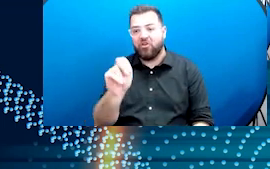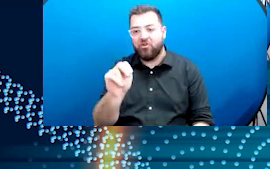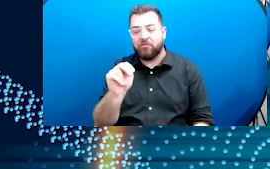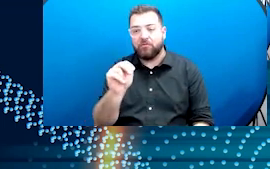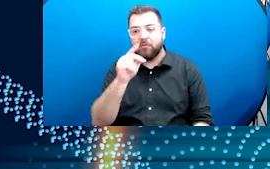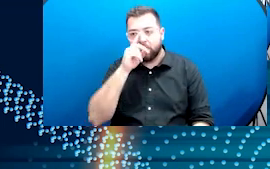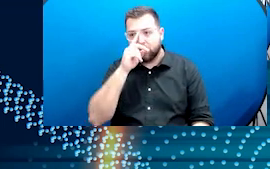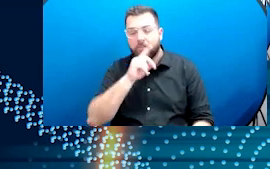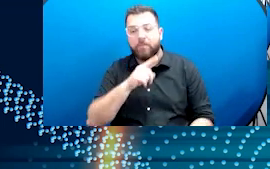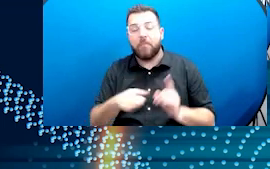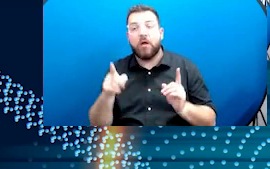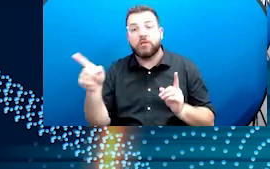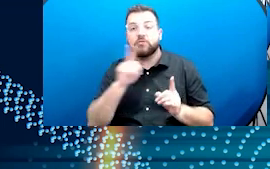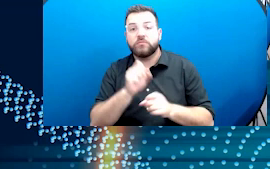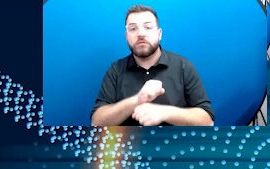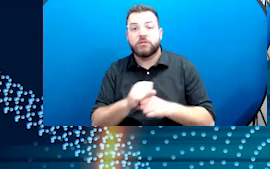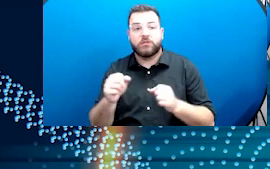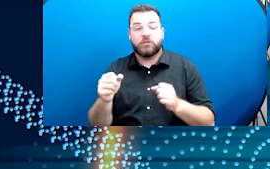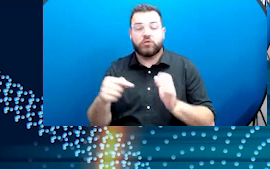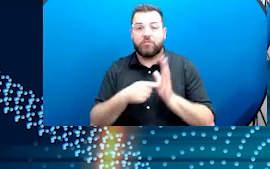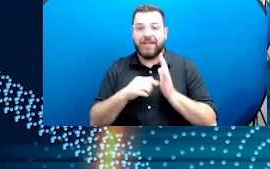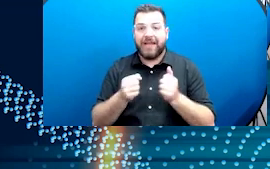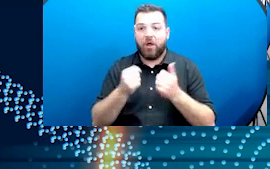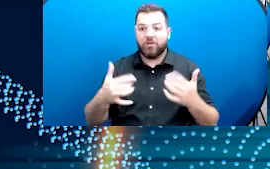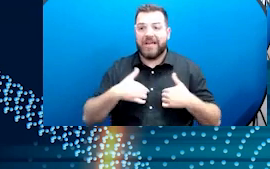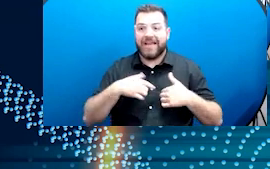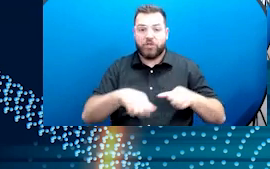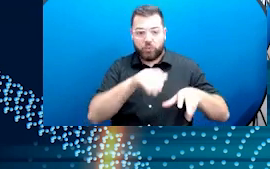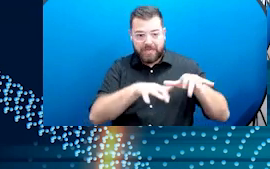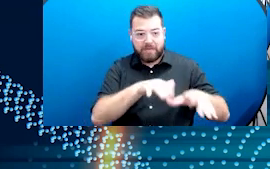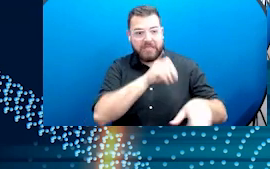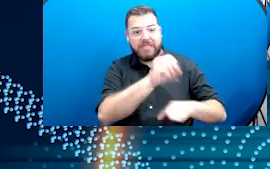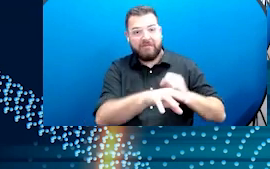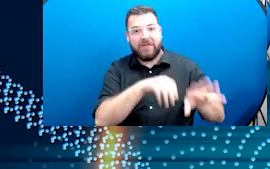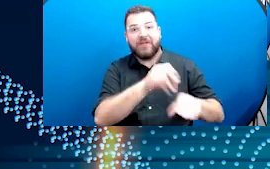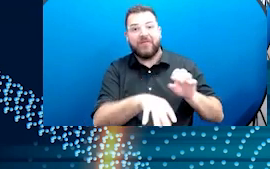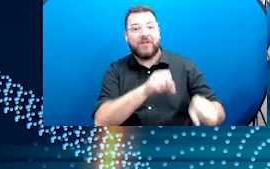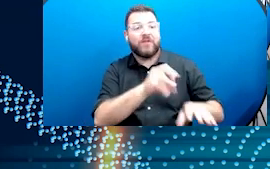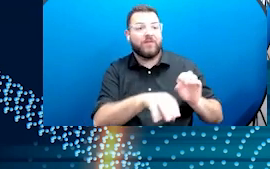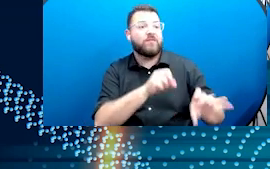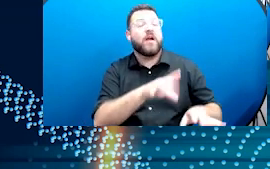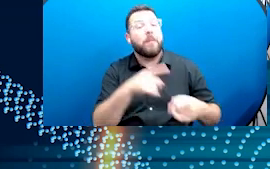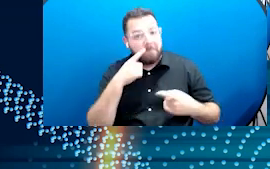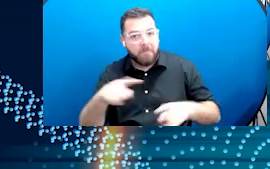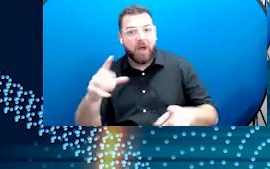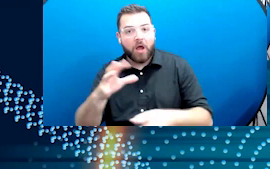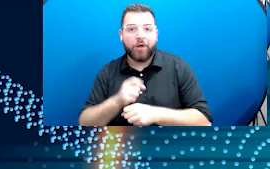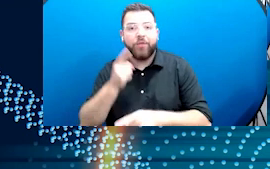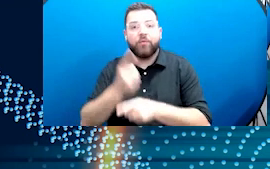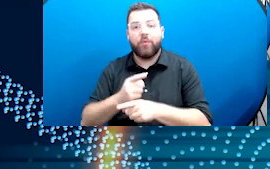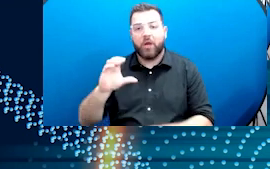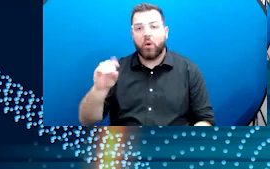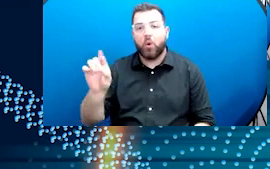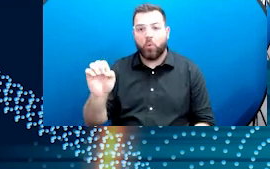But she pointed out how much I had to put into ChatGPT to get the code that I wanted out of it. And it was true. By the time I was